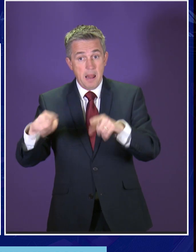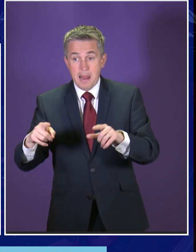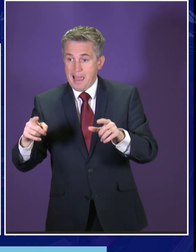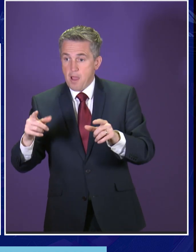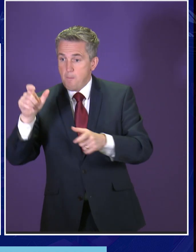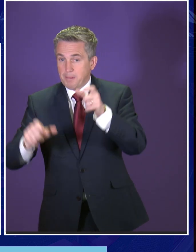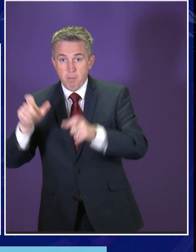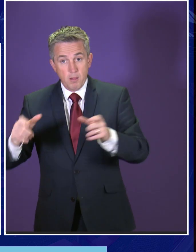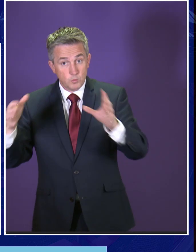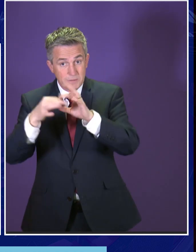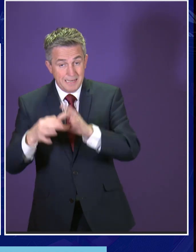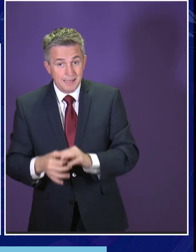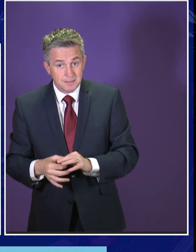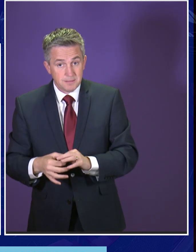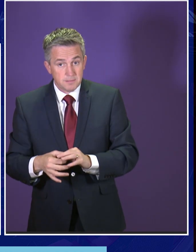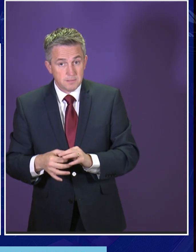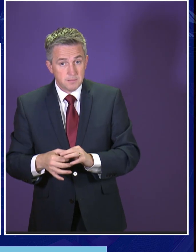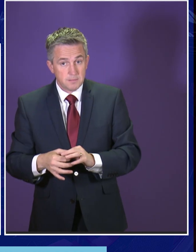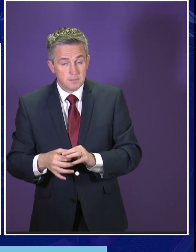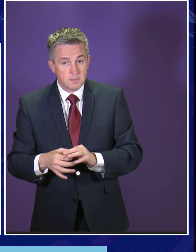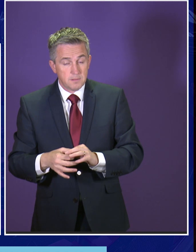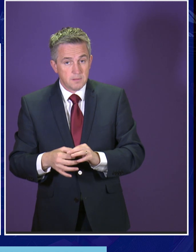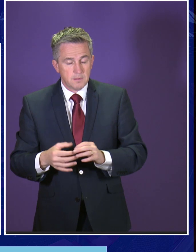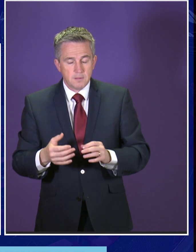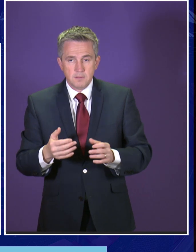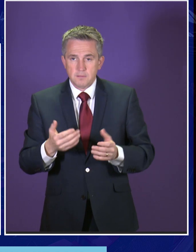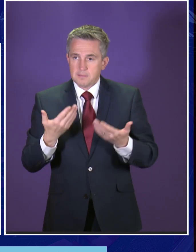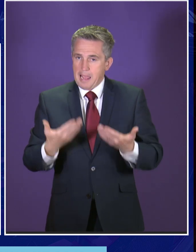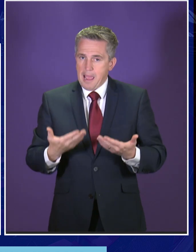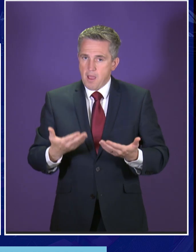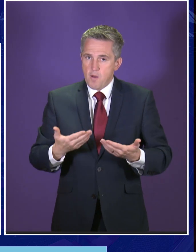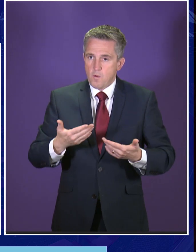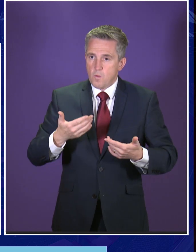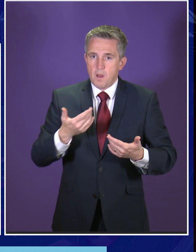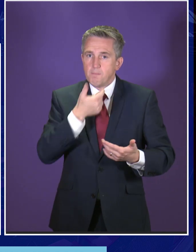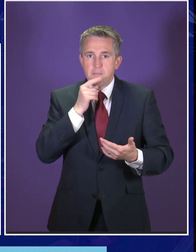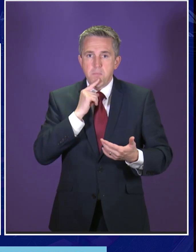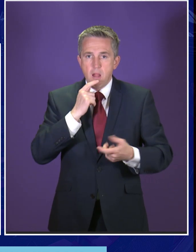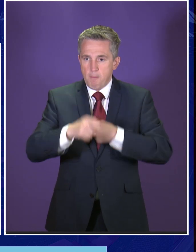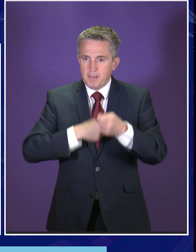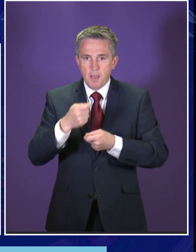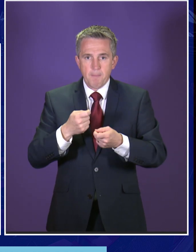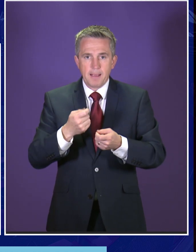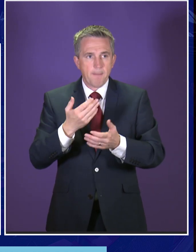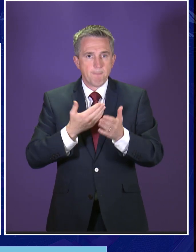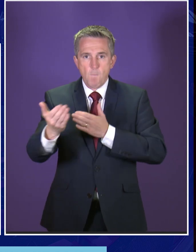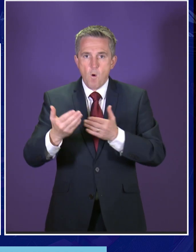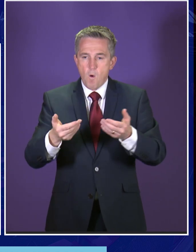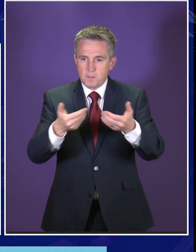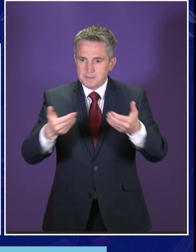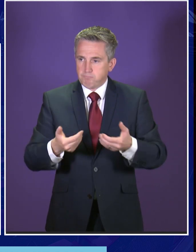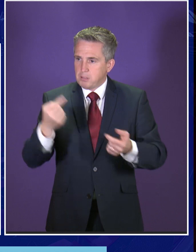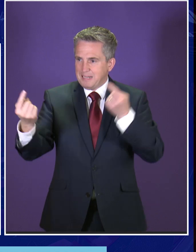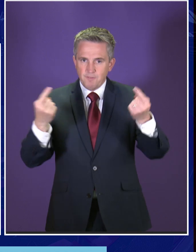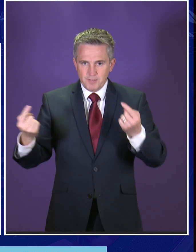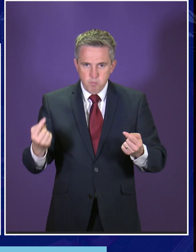bonds? In fact, we see more and more how we are reduced as individual users in this network world.